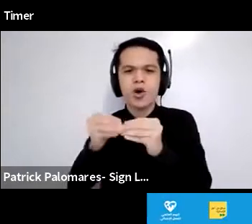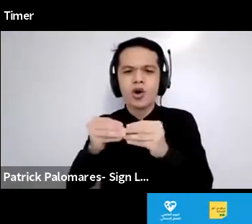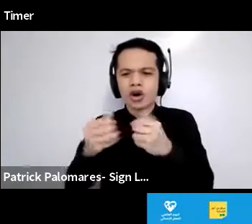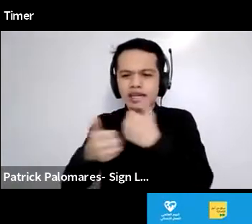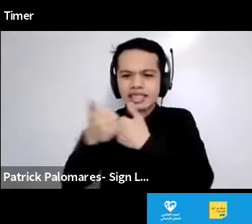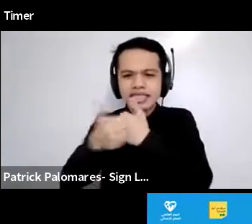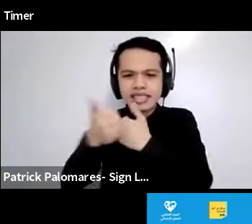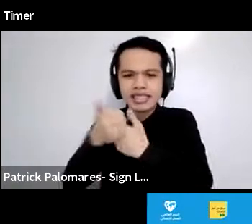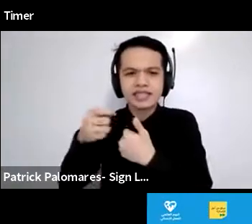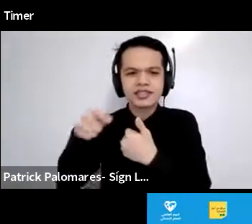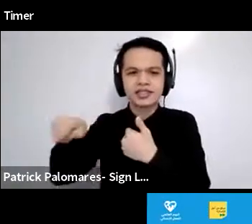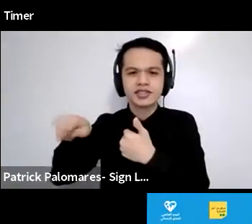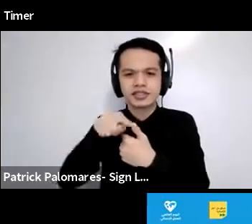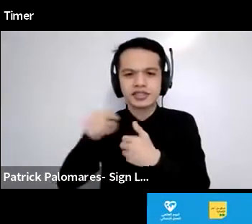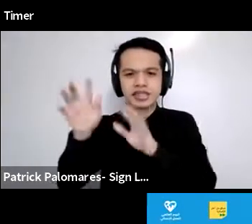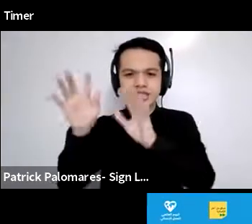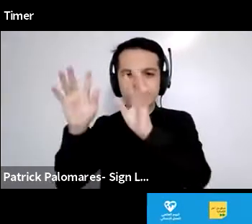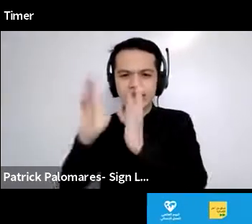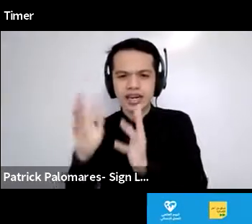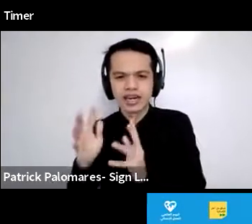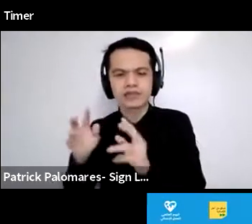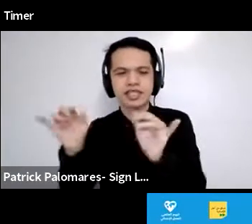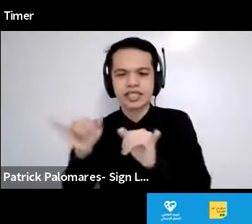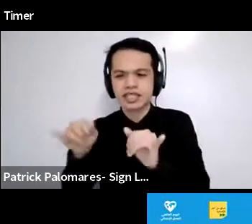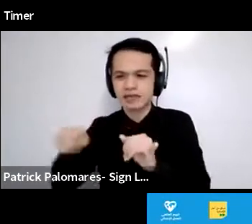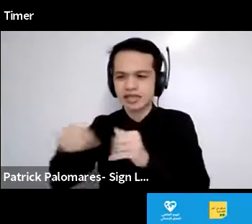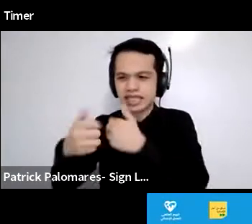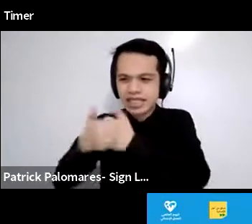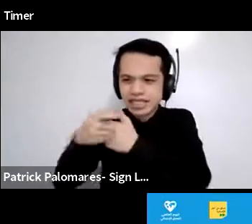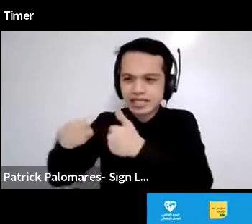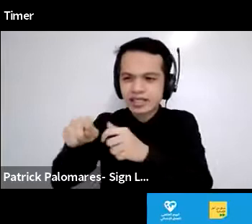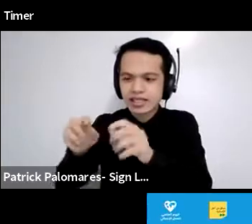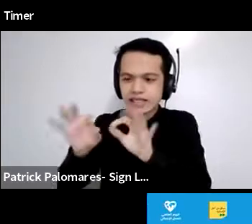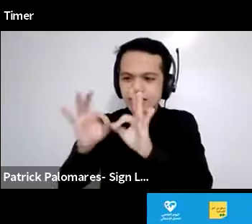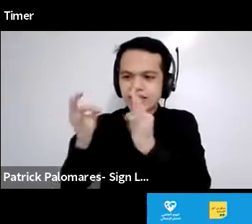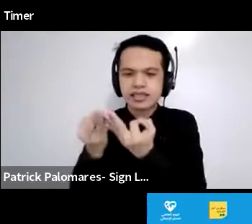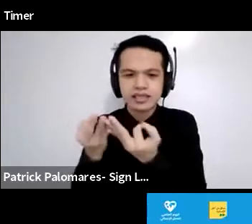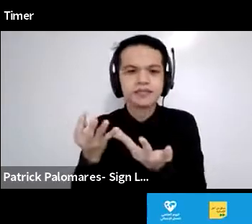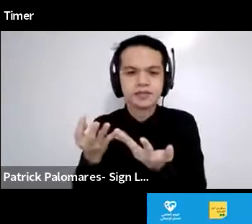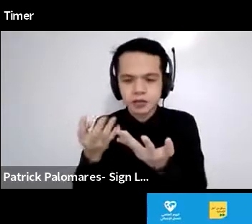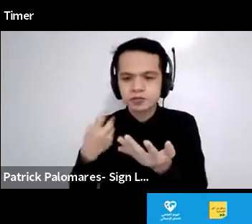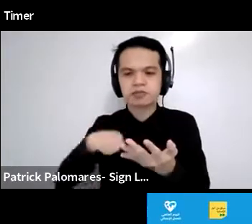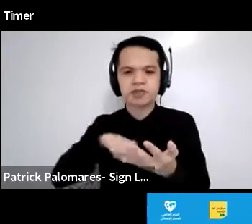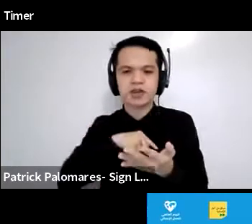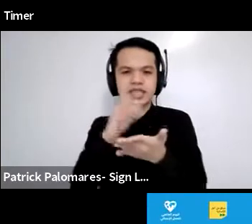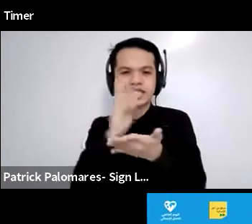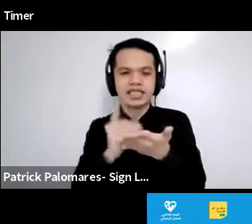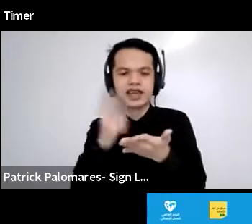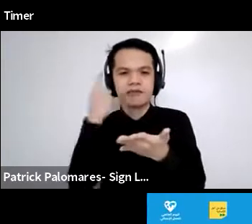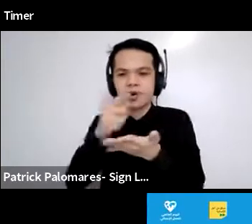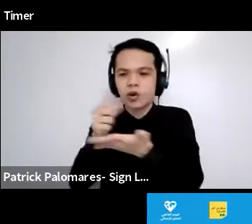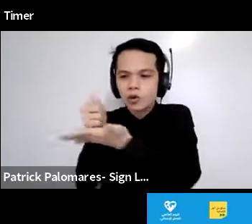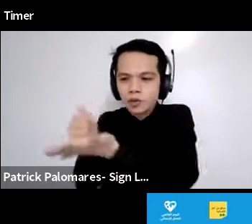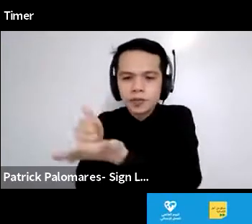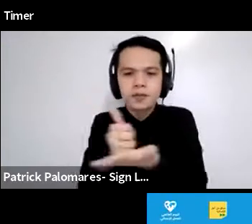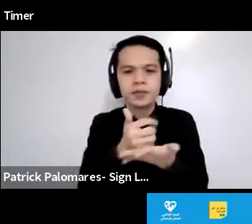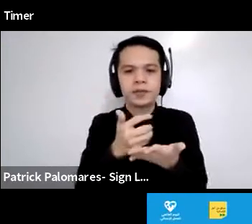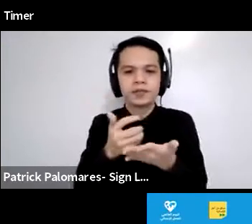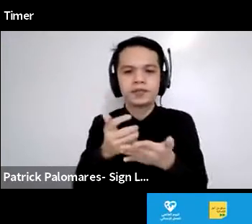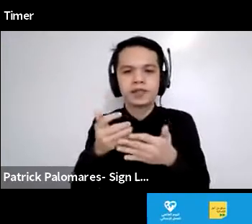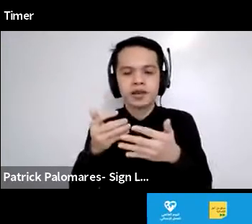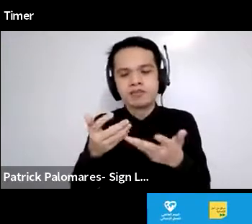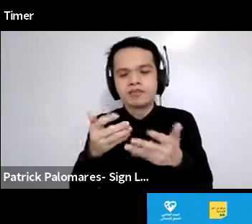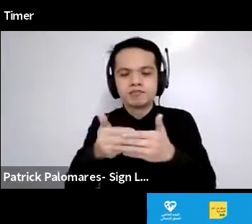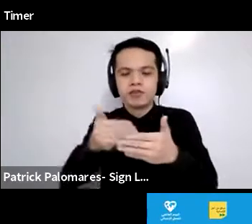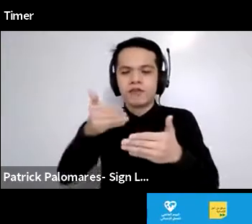we identify at-risk families, and we design interventions, you know, before, for